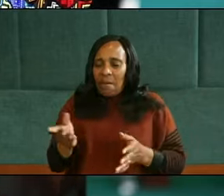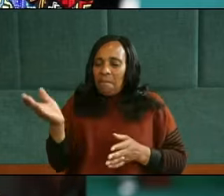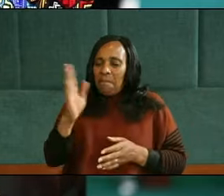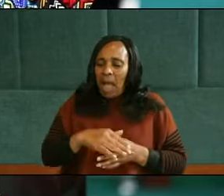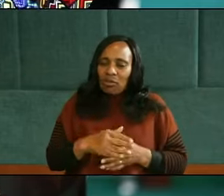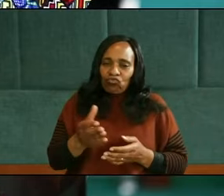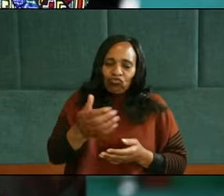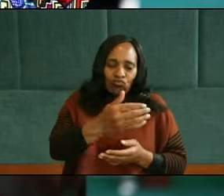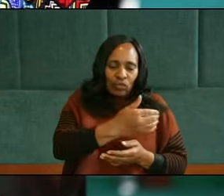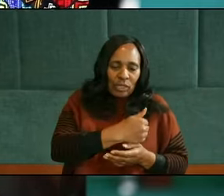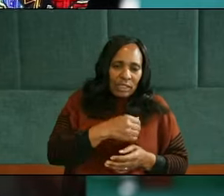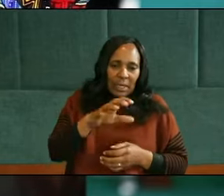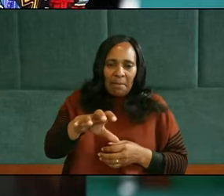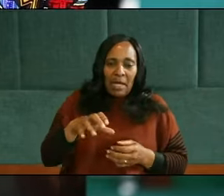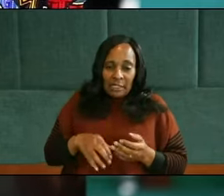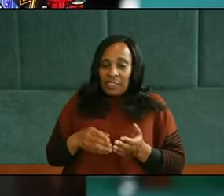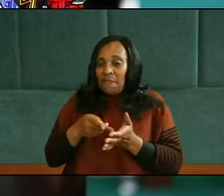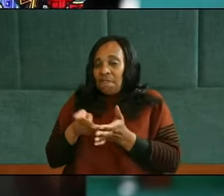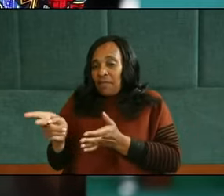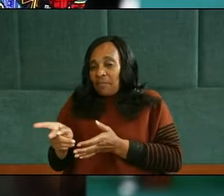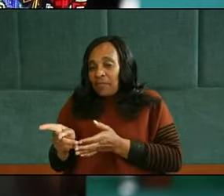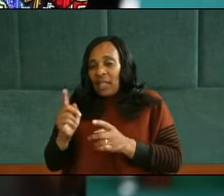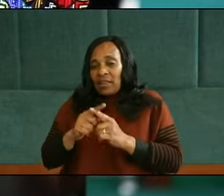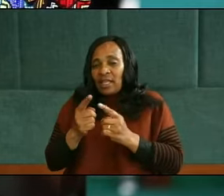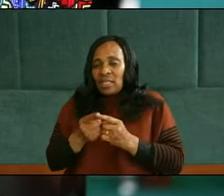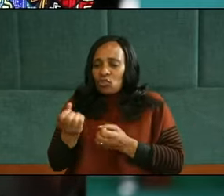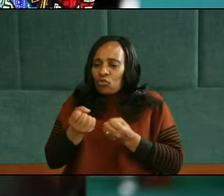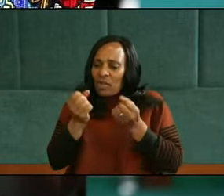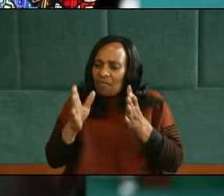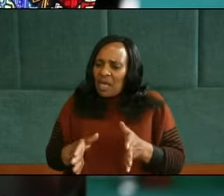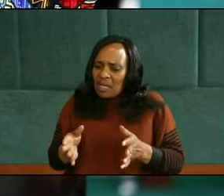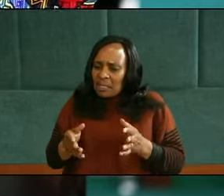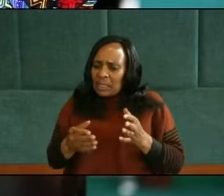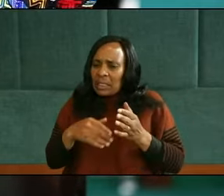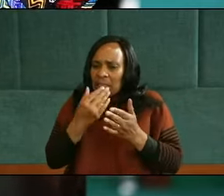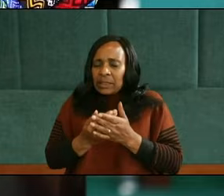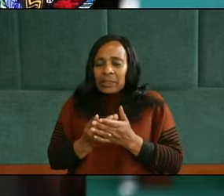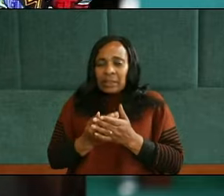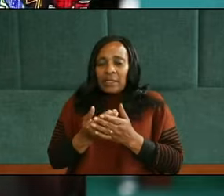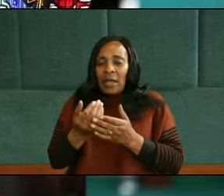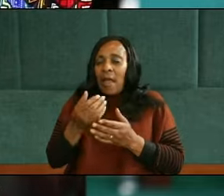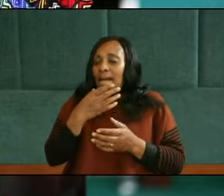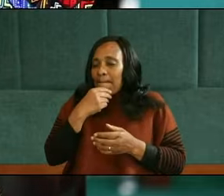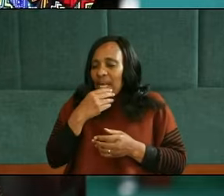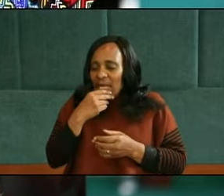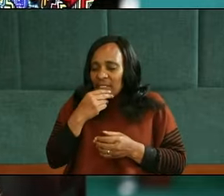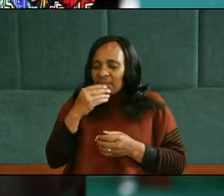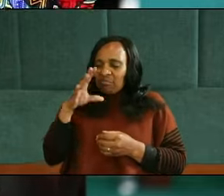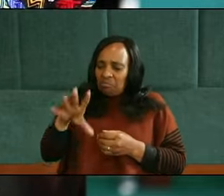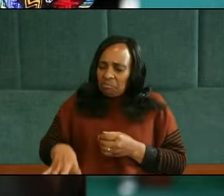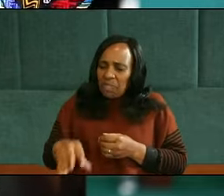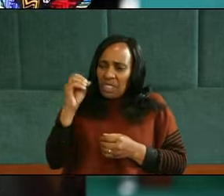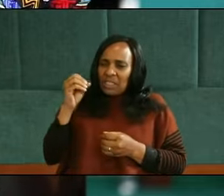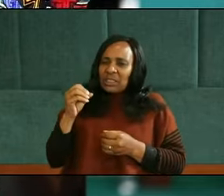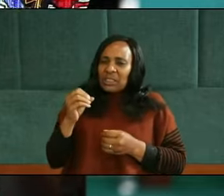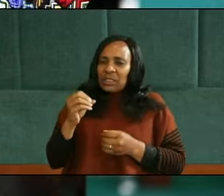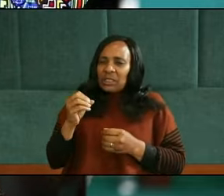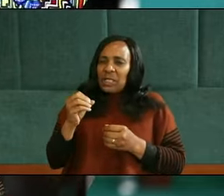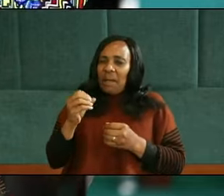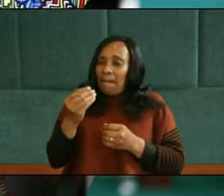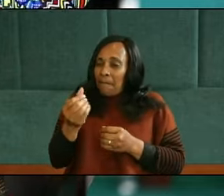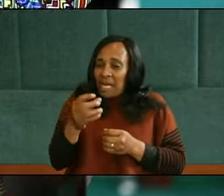collect bus fares. When the driver reached Achia, the old man pulled out 50 cedi, about